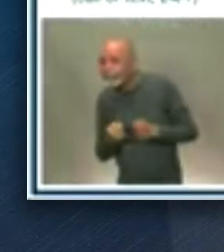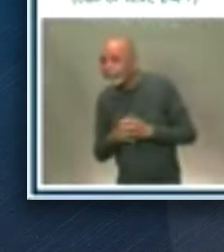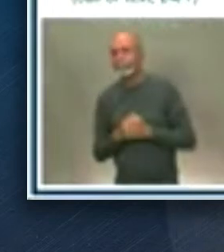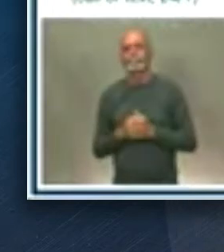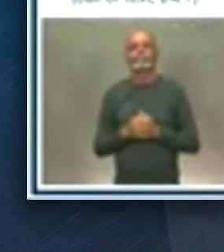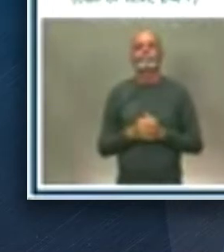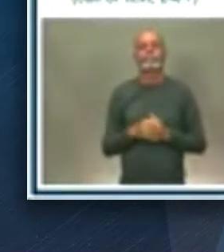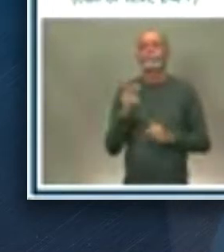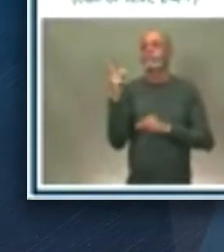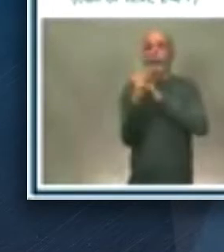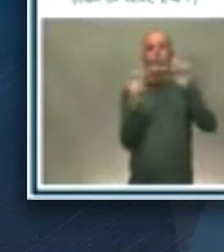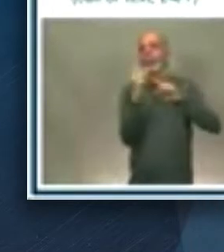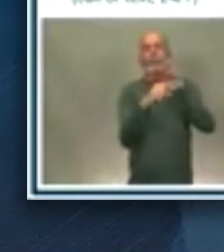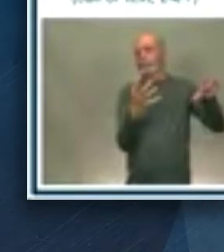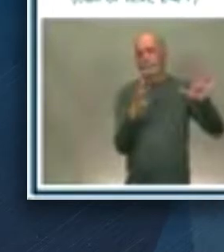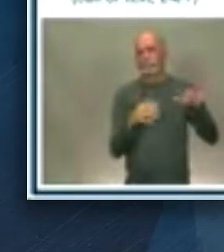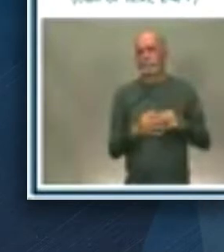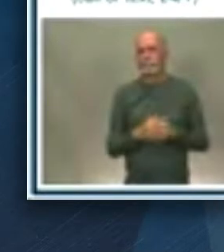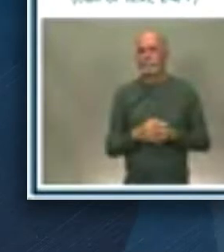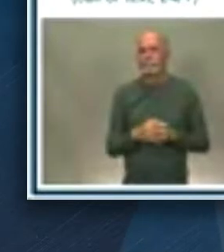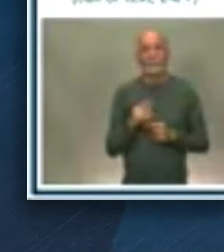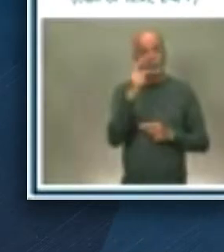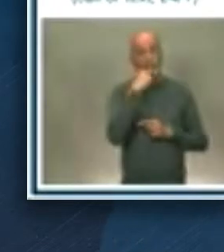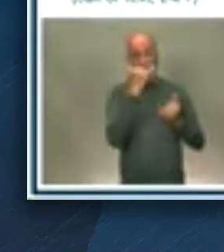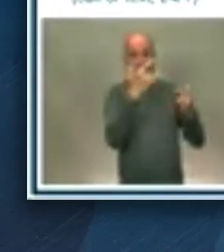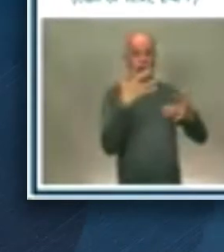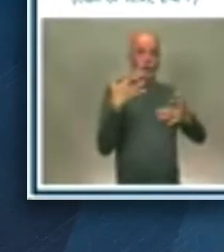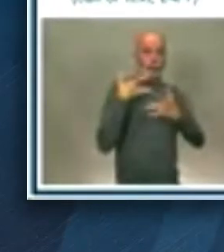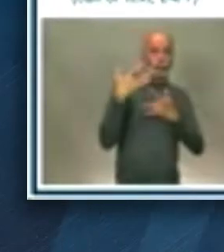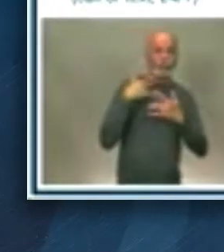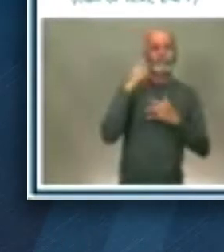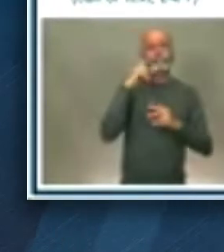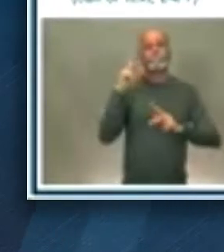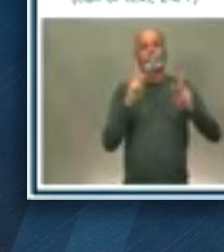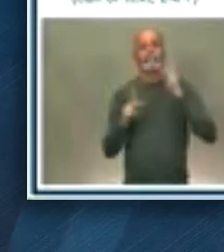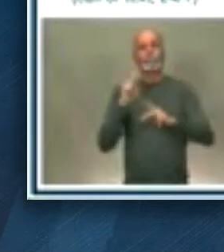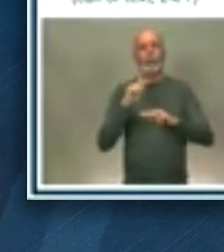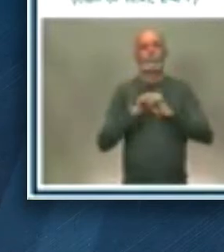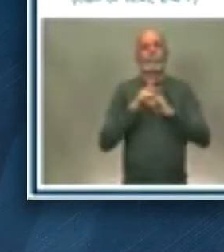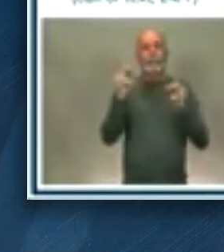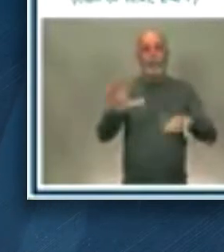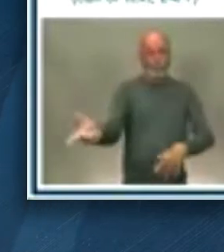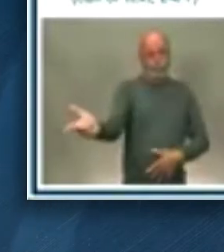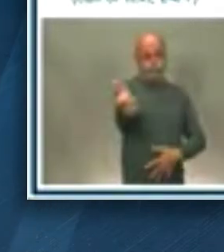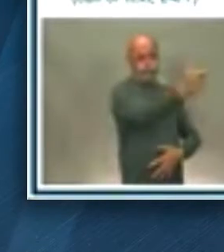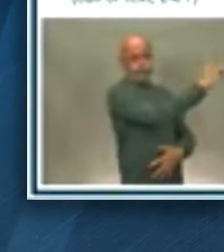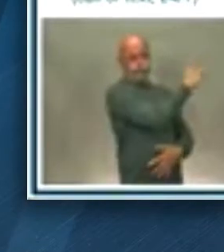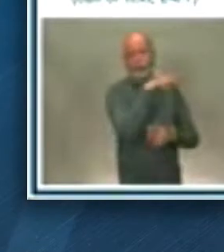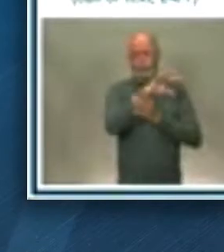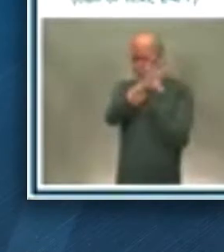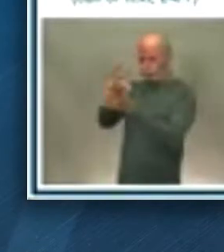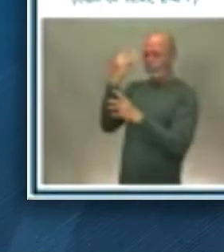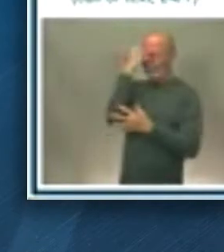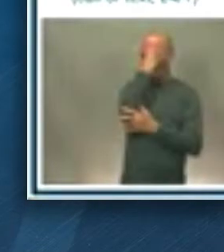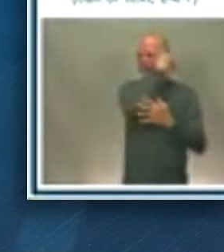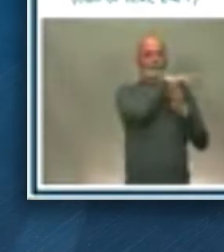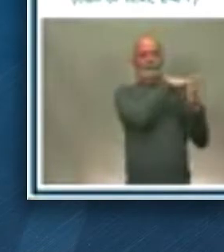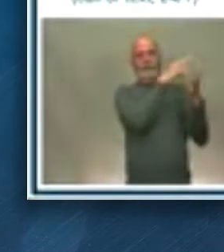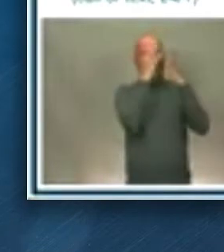the use of pepper spray on a public street. I'm not going to comment directly into kind of actions police took or did not